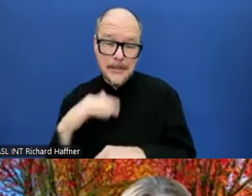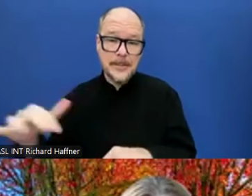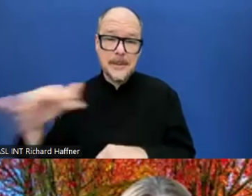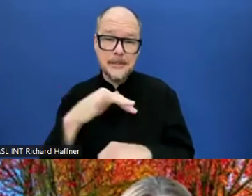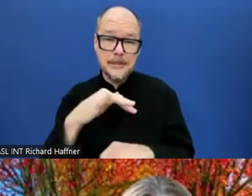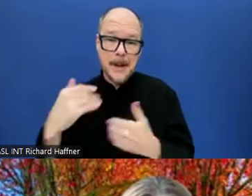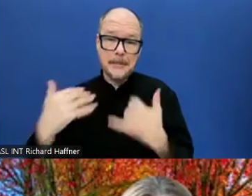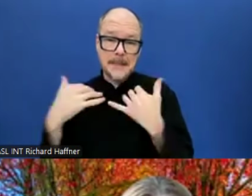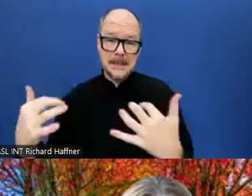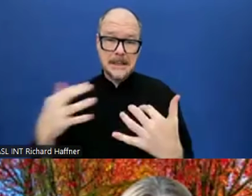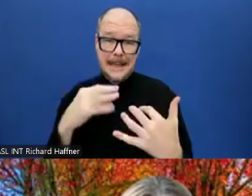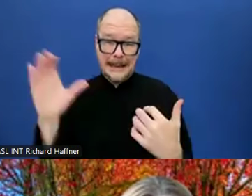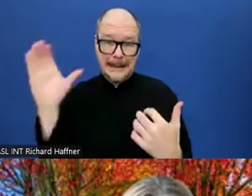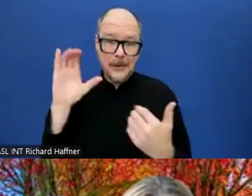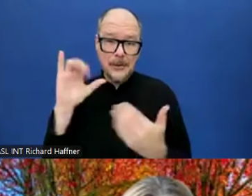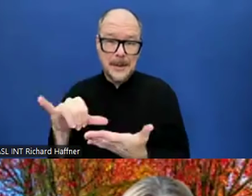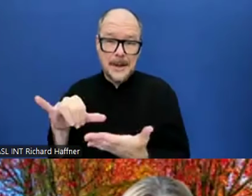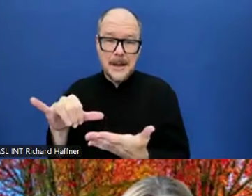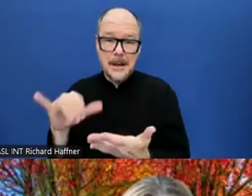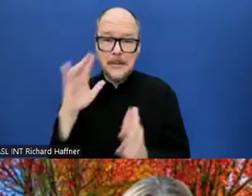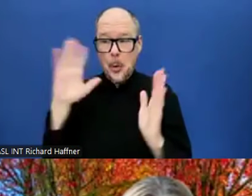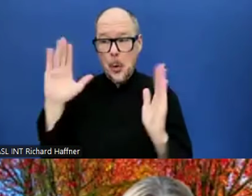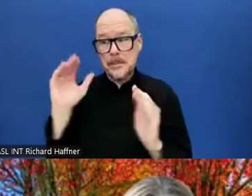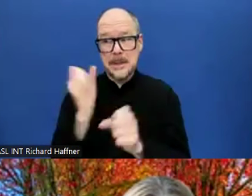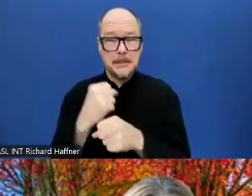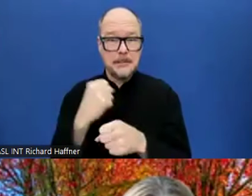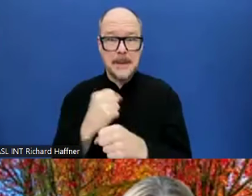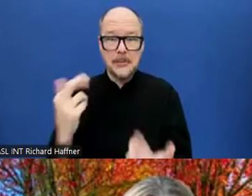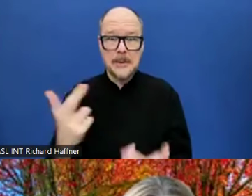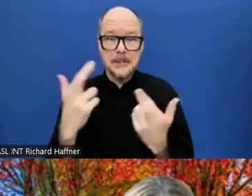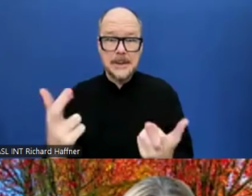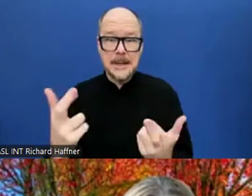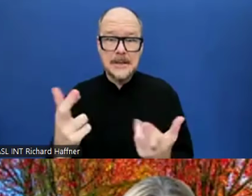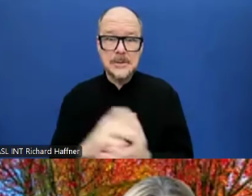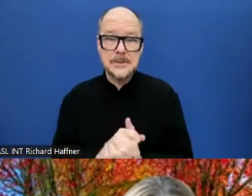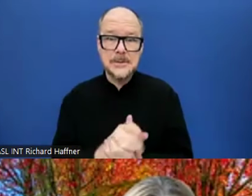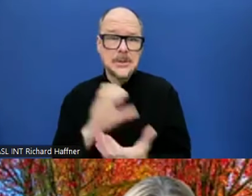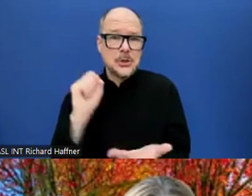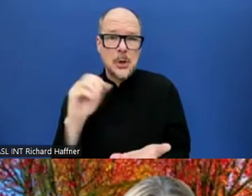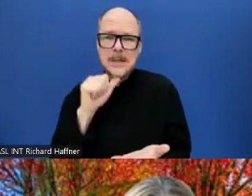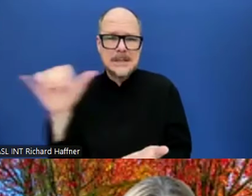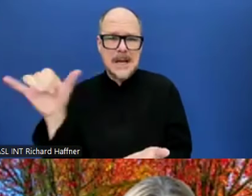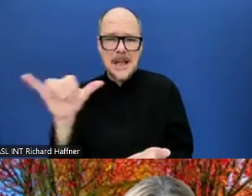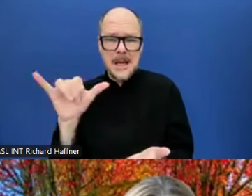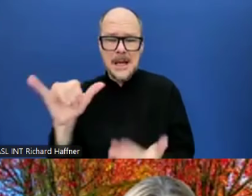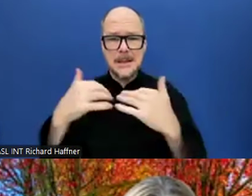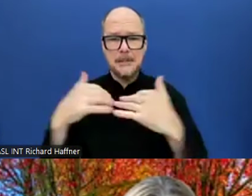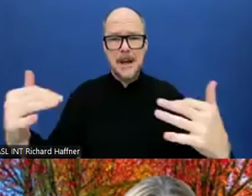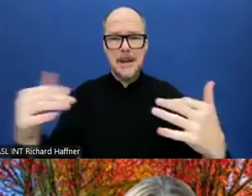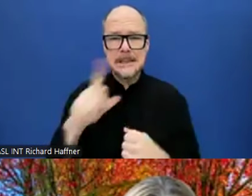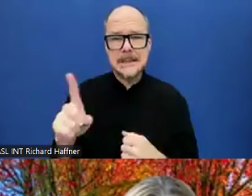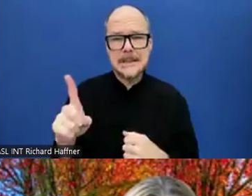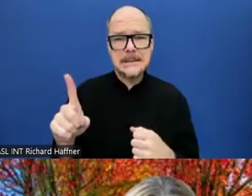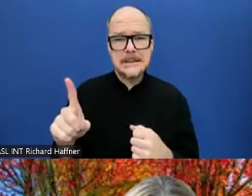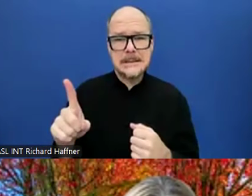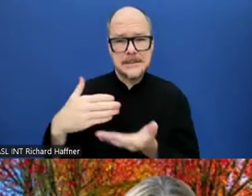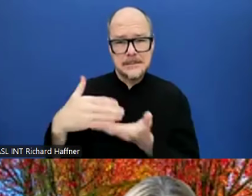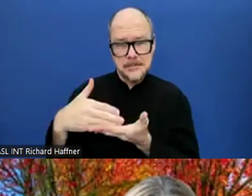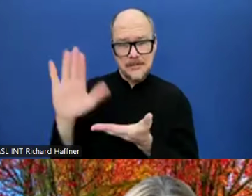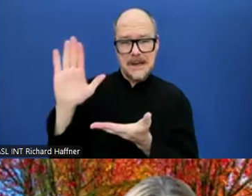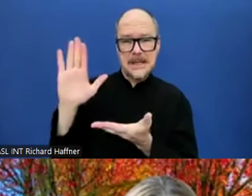input, hopefully to make recommendations. So it's not as if the public is being prevented